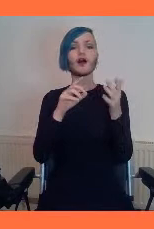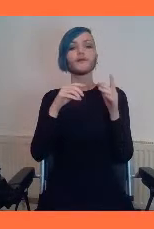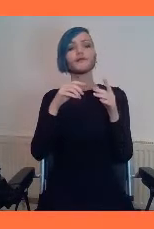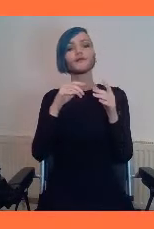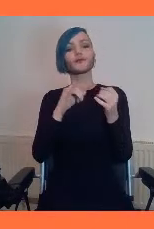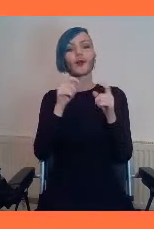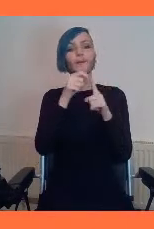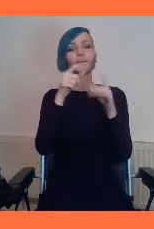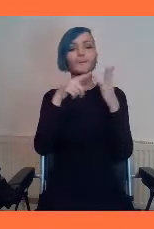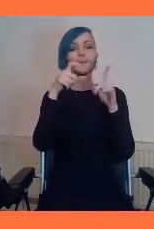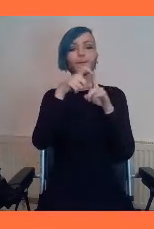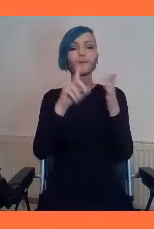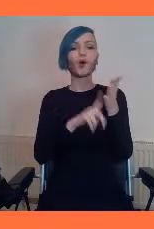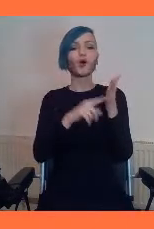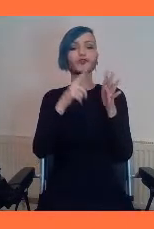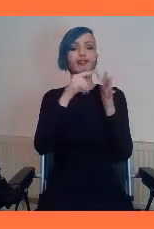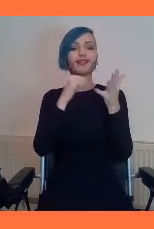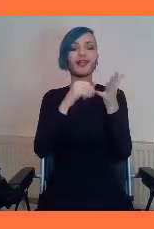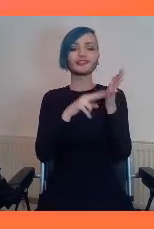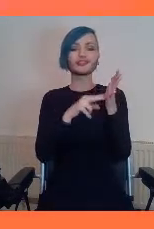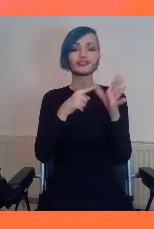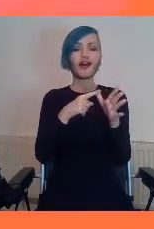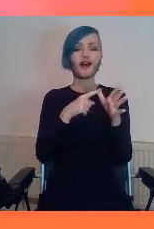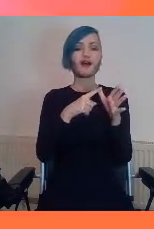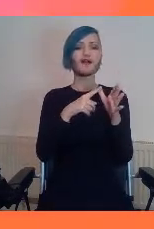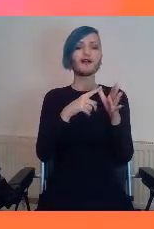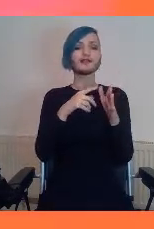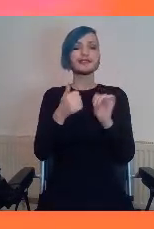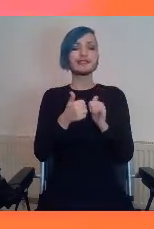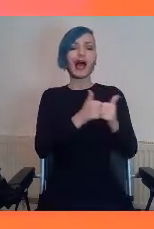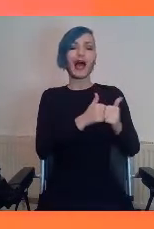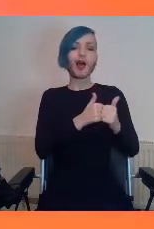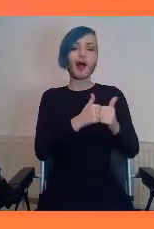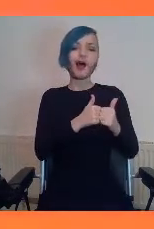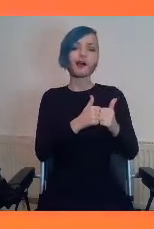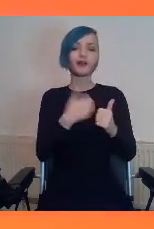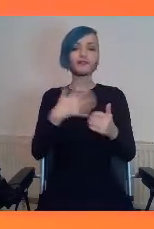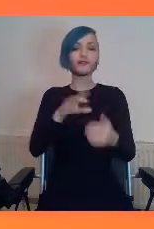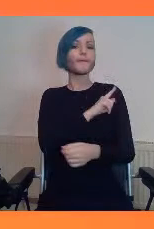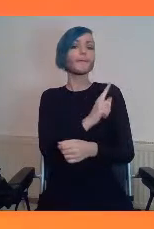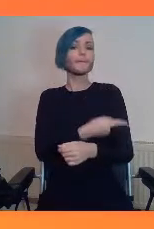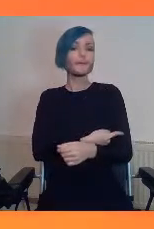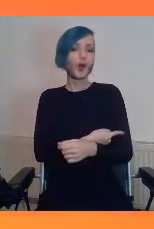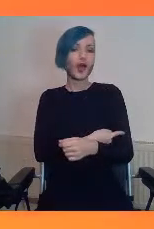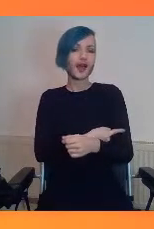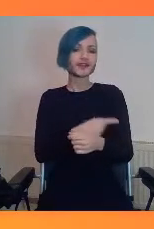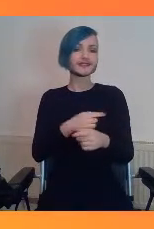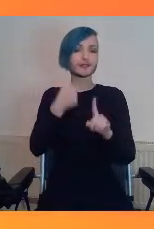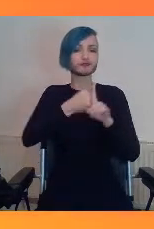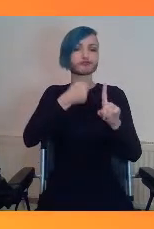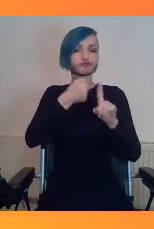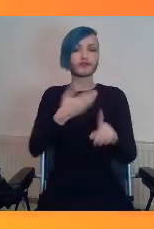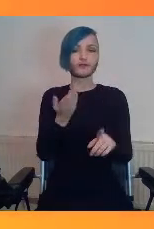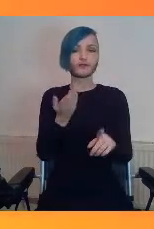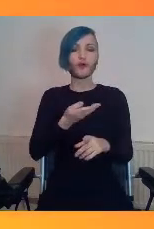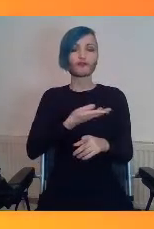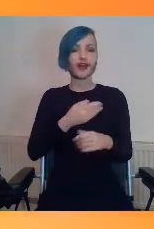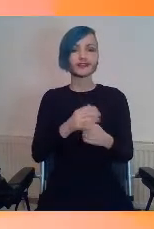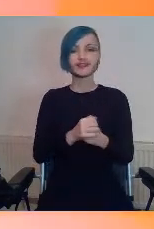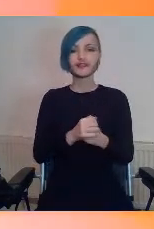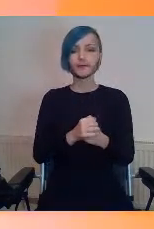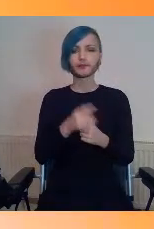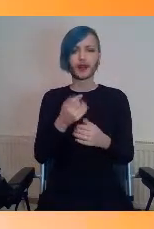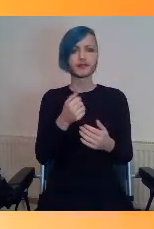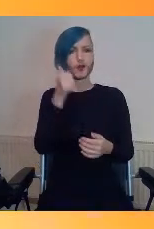crime in Poland. Give us a wave, Ella. And as you can see, she's fashioned by the many, many books that she has behind her. So we know